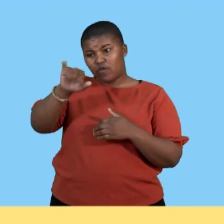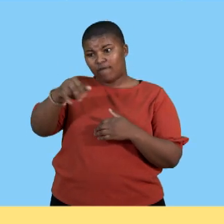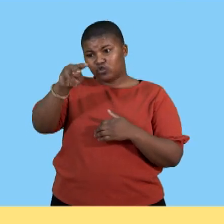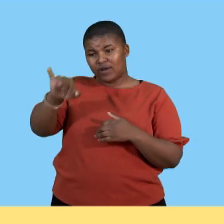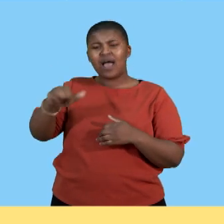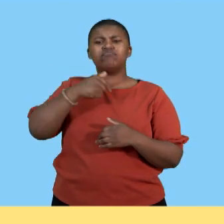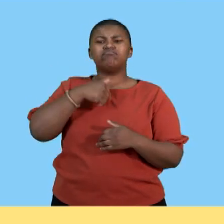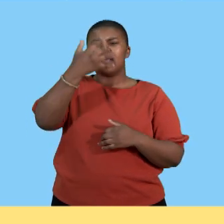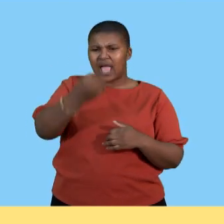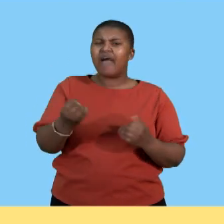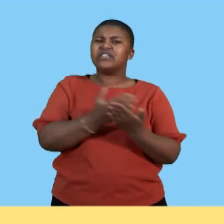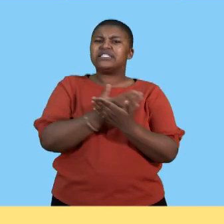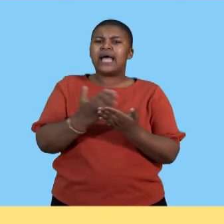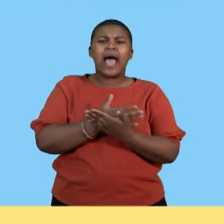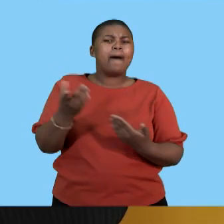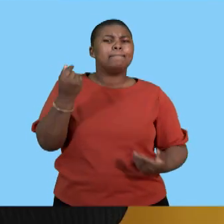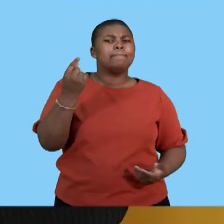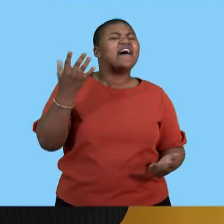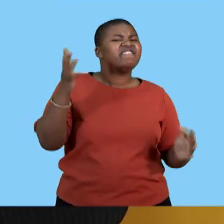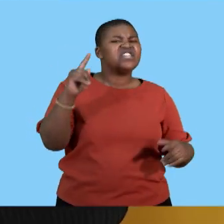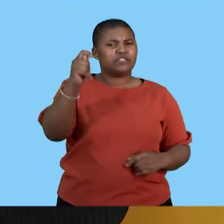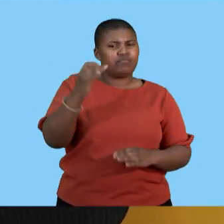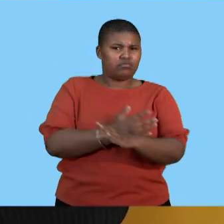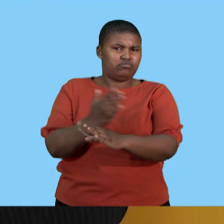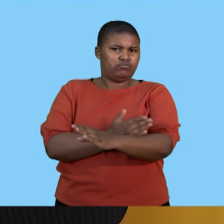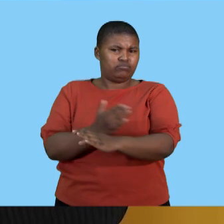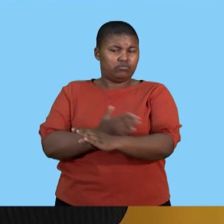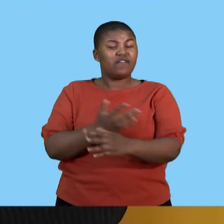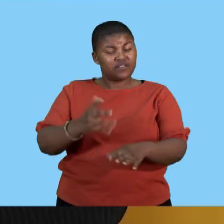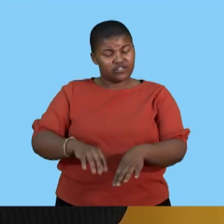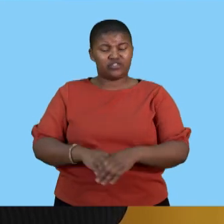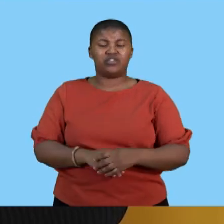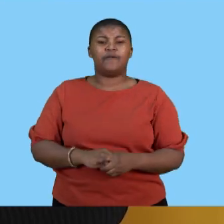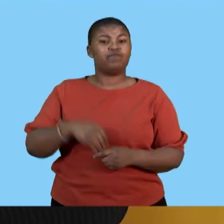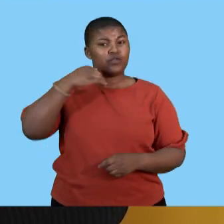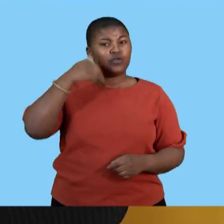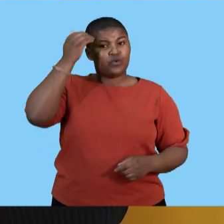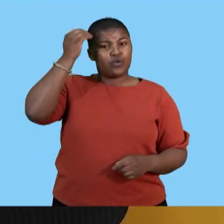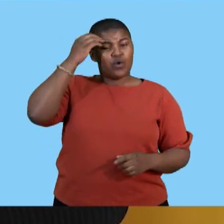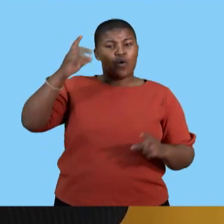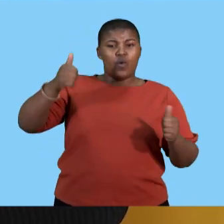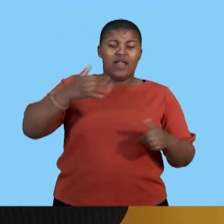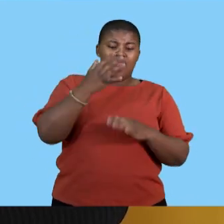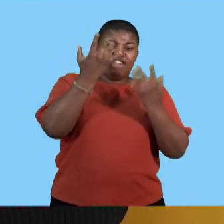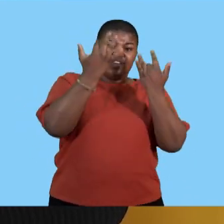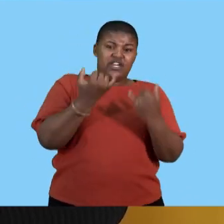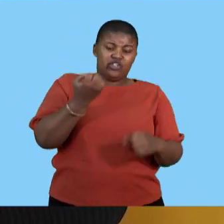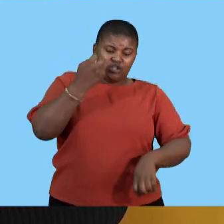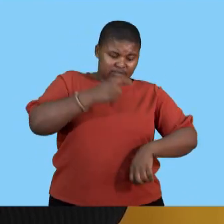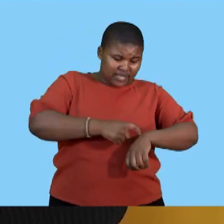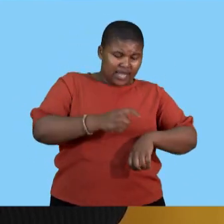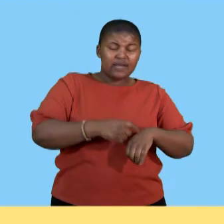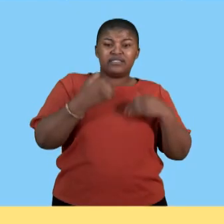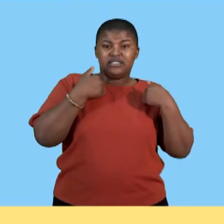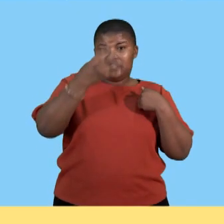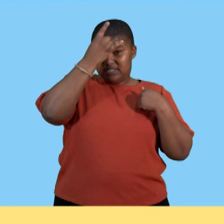have some amounts that have been paid in advance. All right. So we know that our financial period begins in March